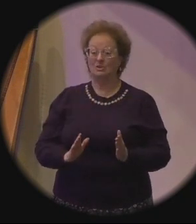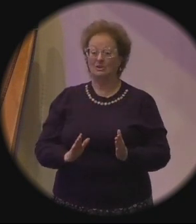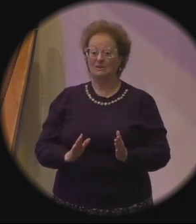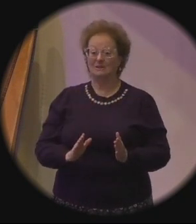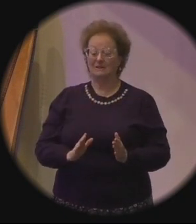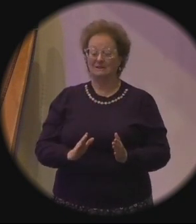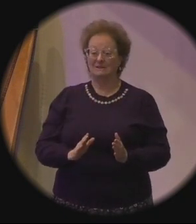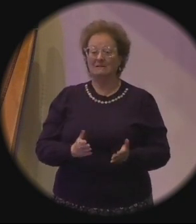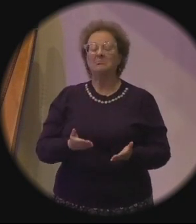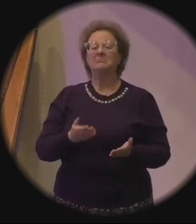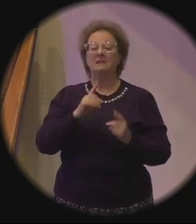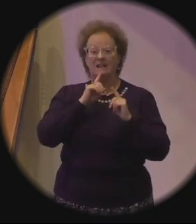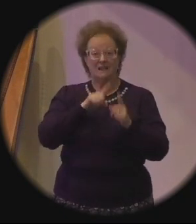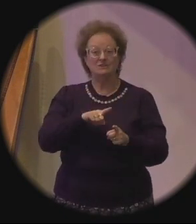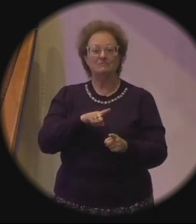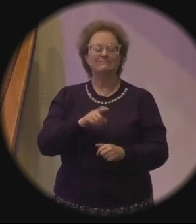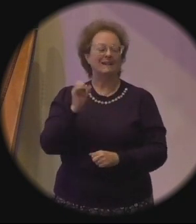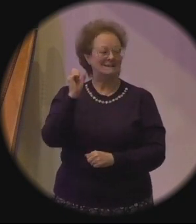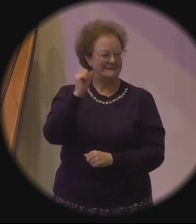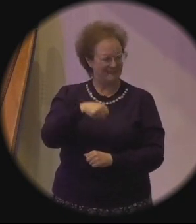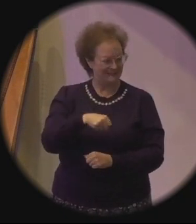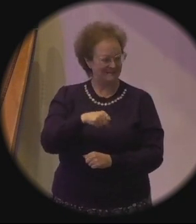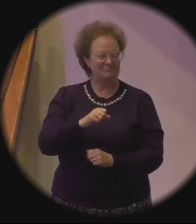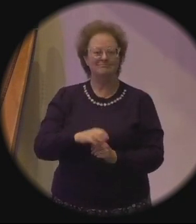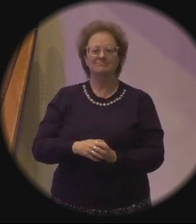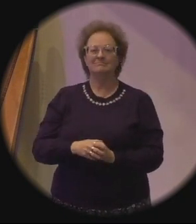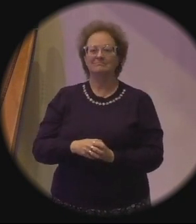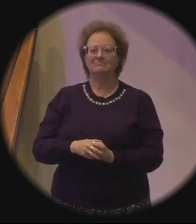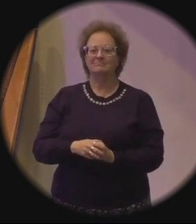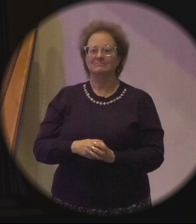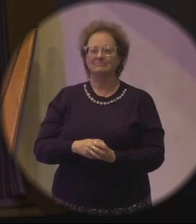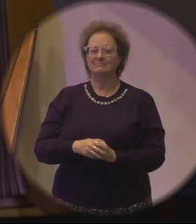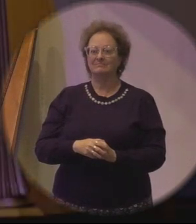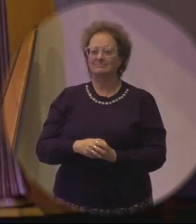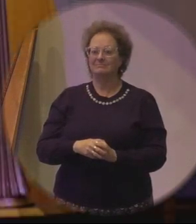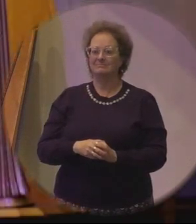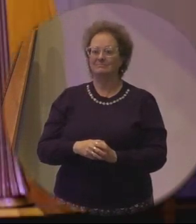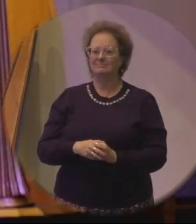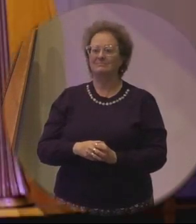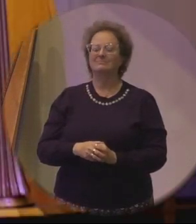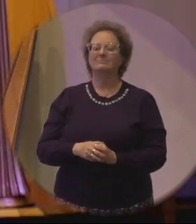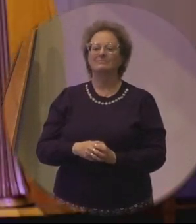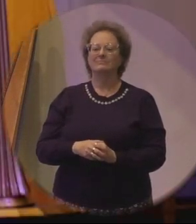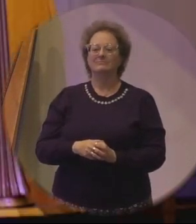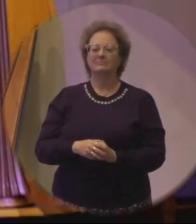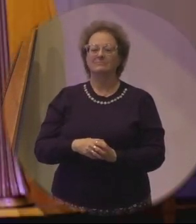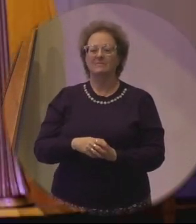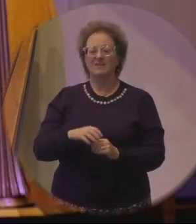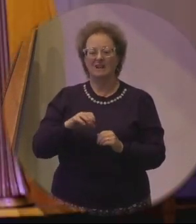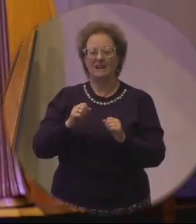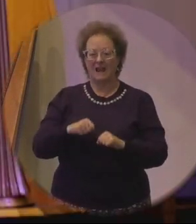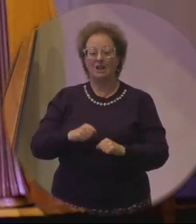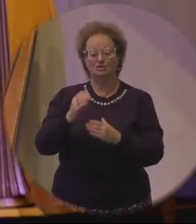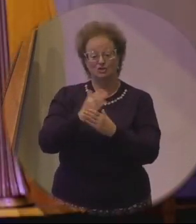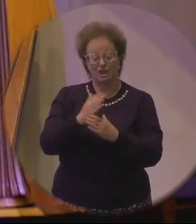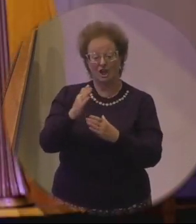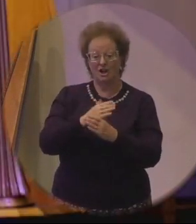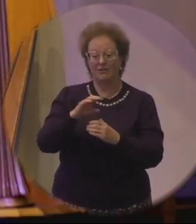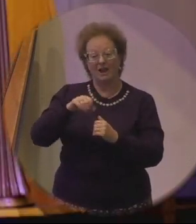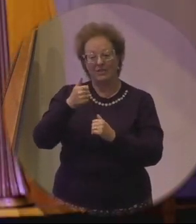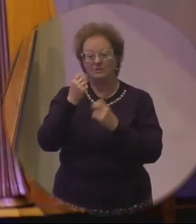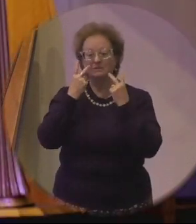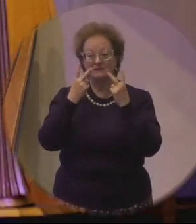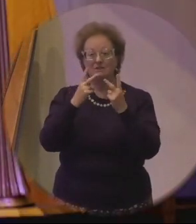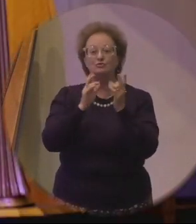I guess the answer is yes, huh? And that's the good news that you and I get to celebrate and share so that others can come and see Jesus as